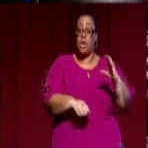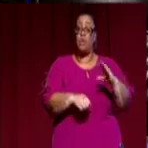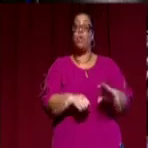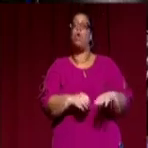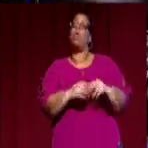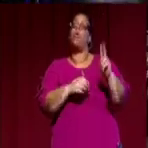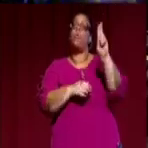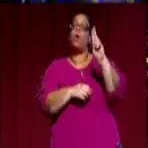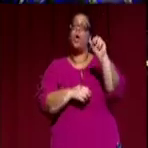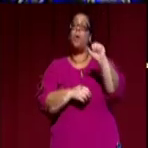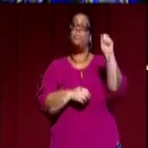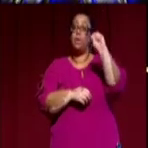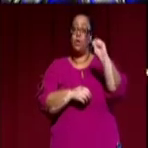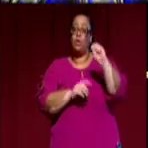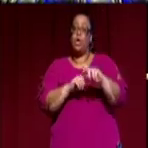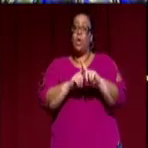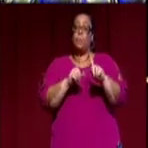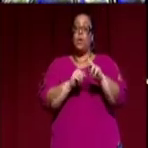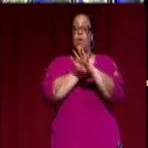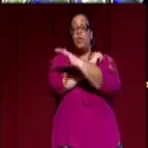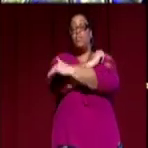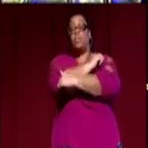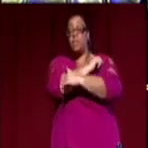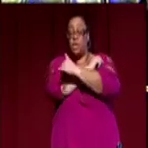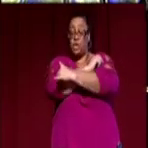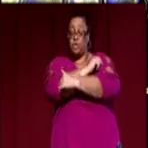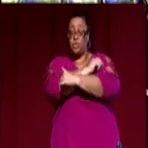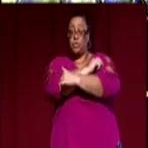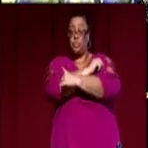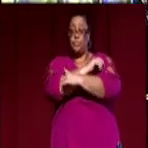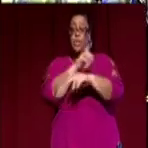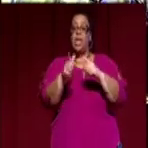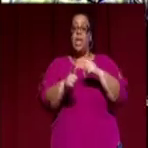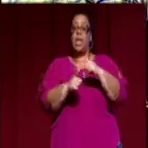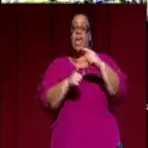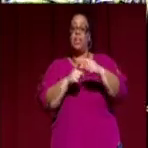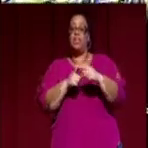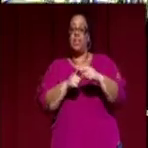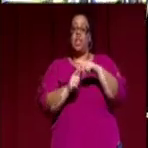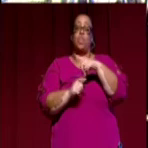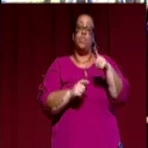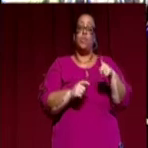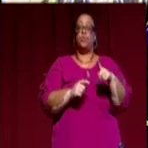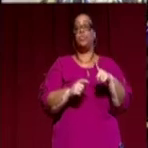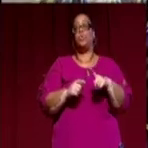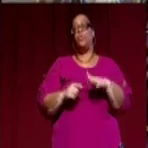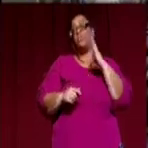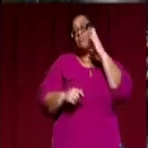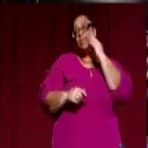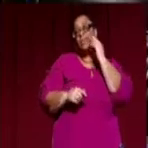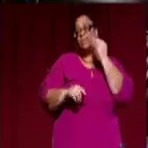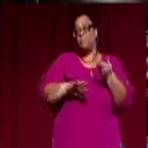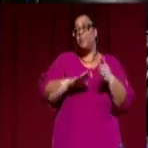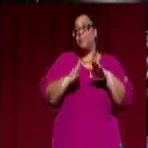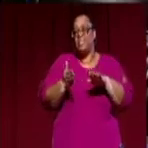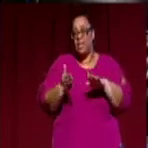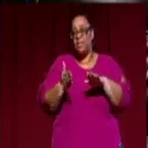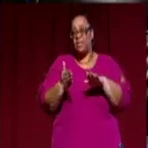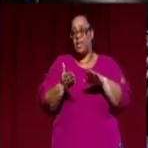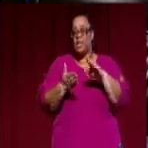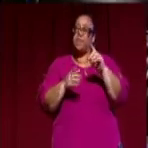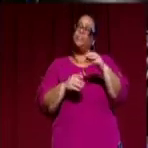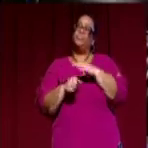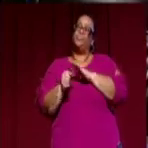America, but all over the land and country. And then, God, those who have been bereaved, some entire families, 5 and 6